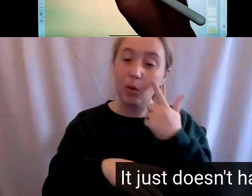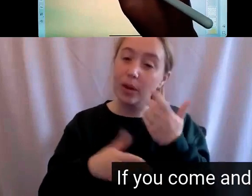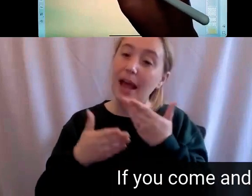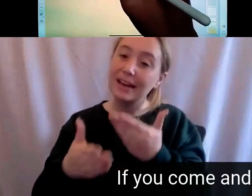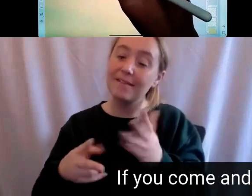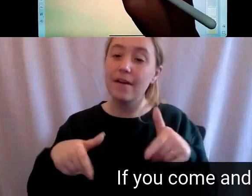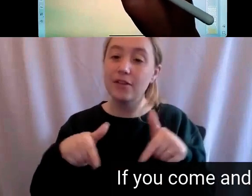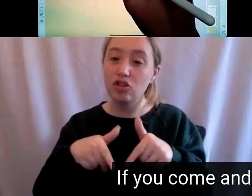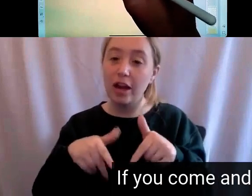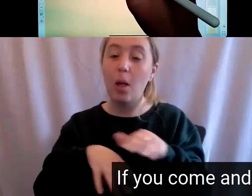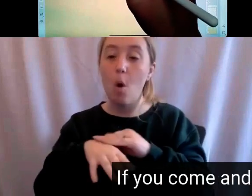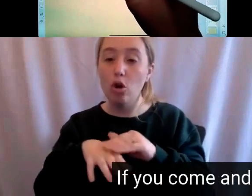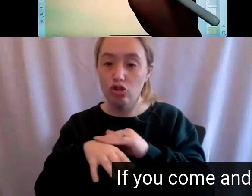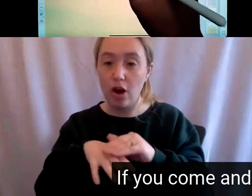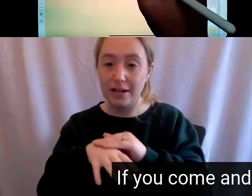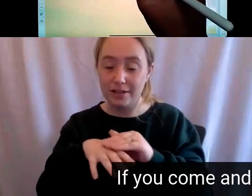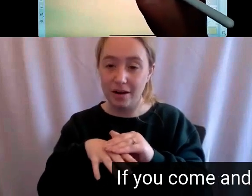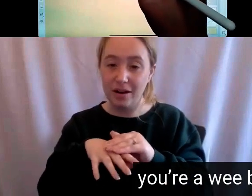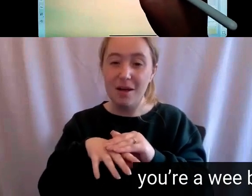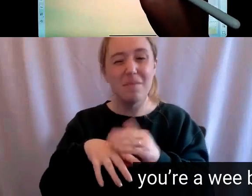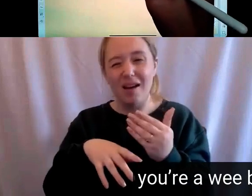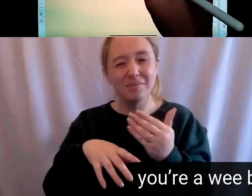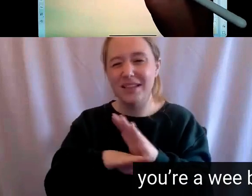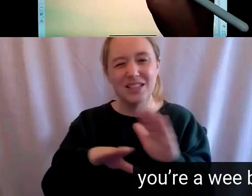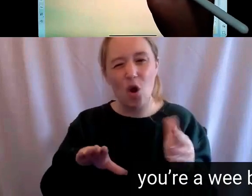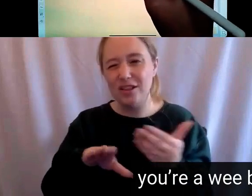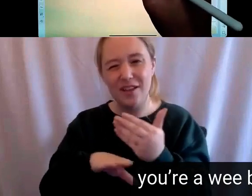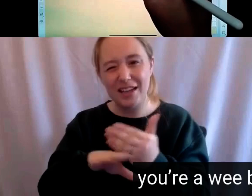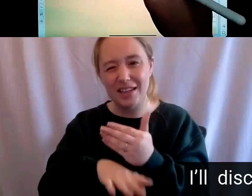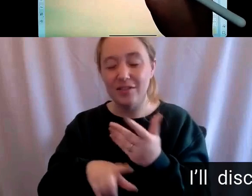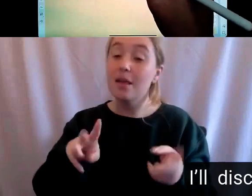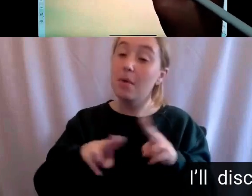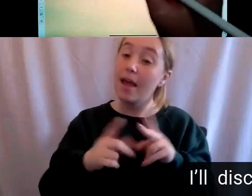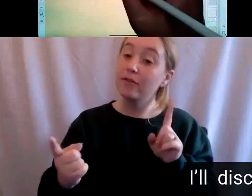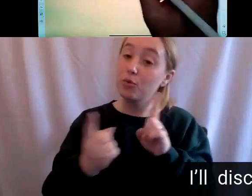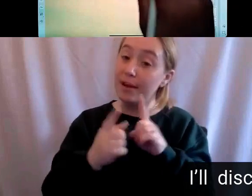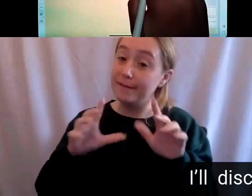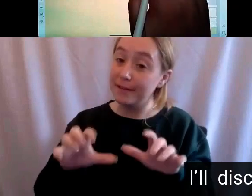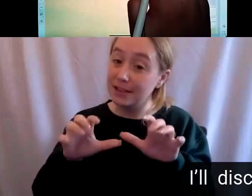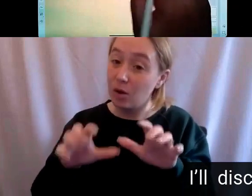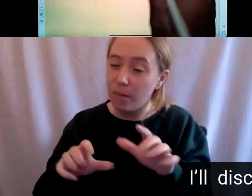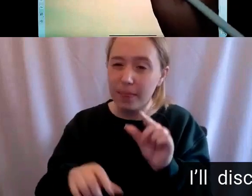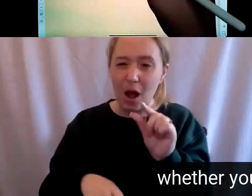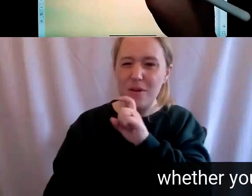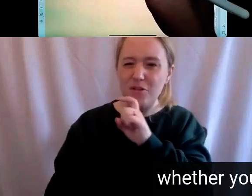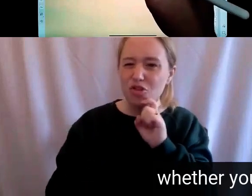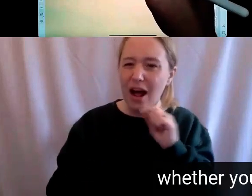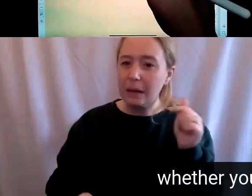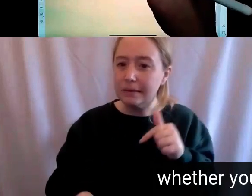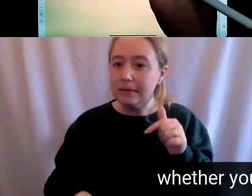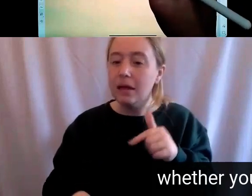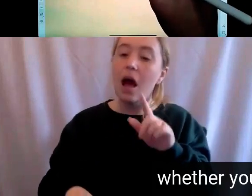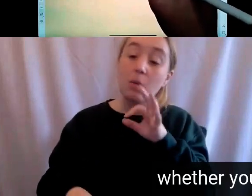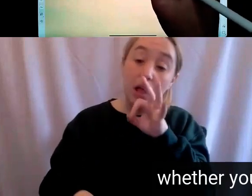it's very, very, if you come and see me in clinic and you're a wee bit dry down below, I'll discuss with you whether you want